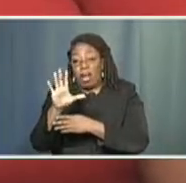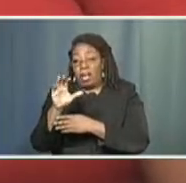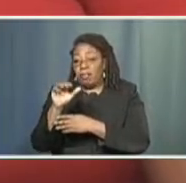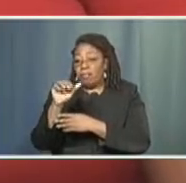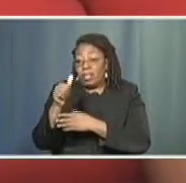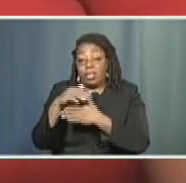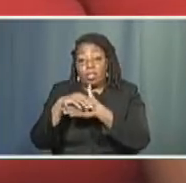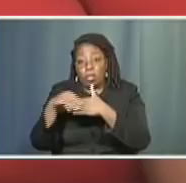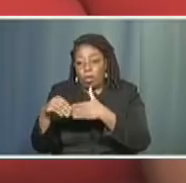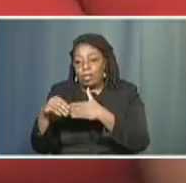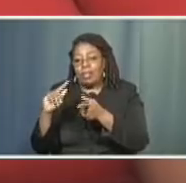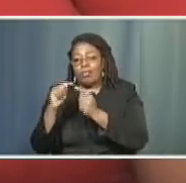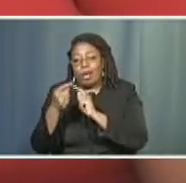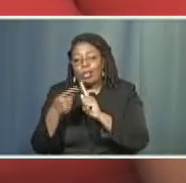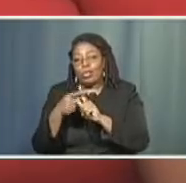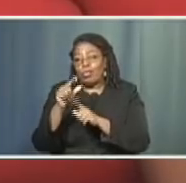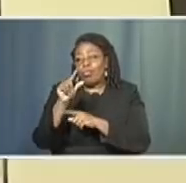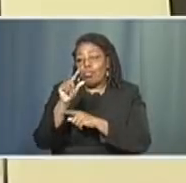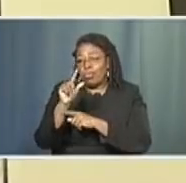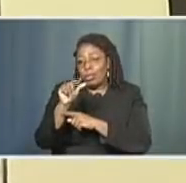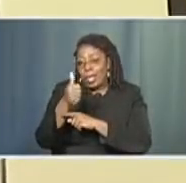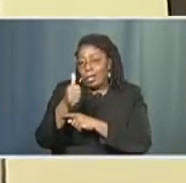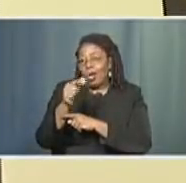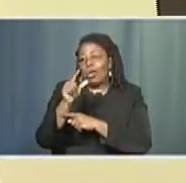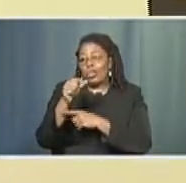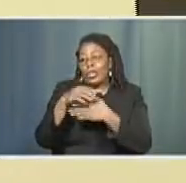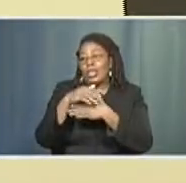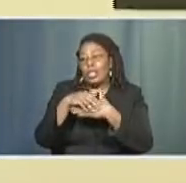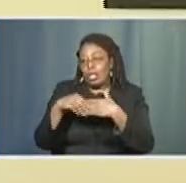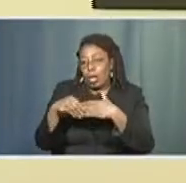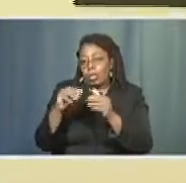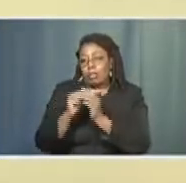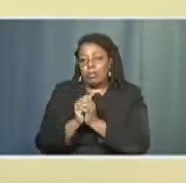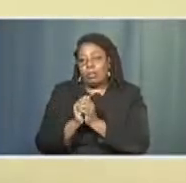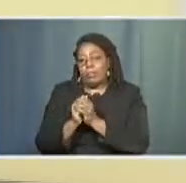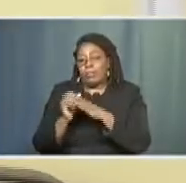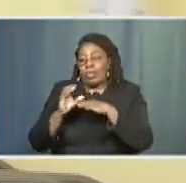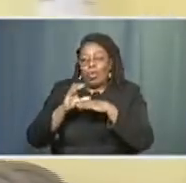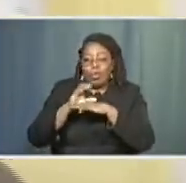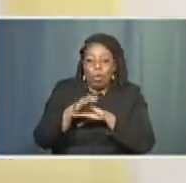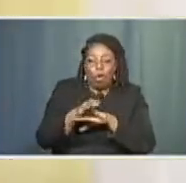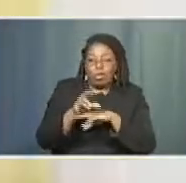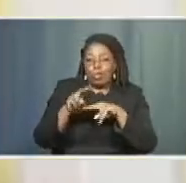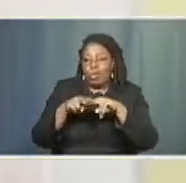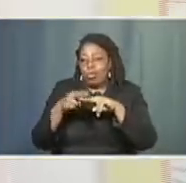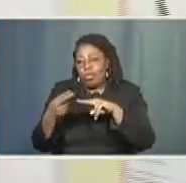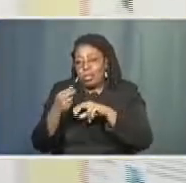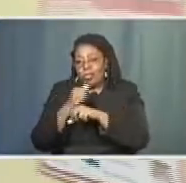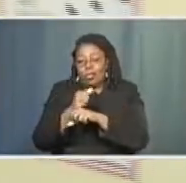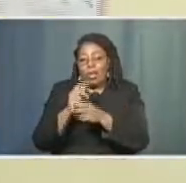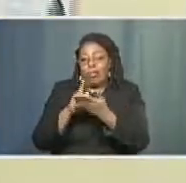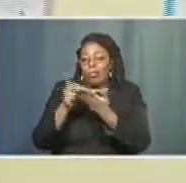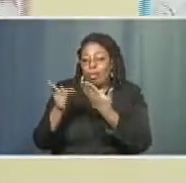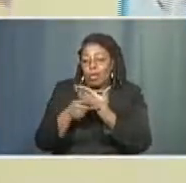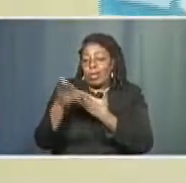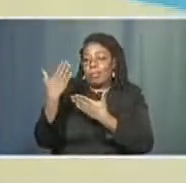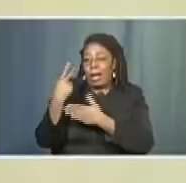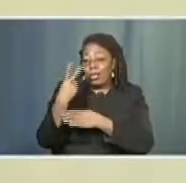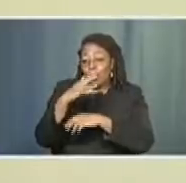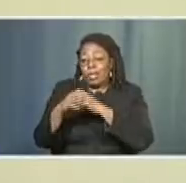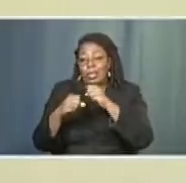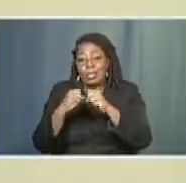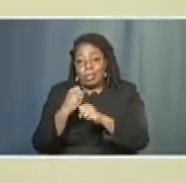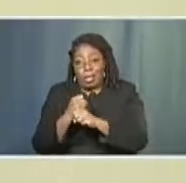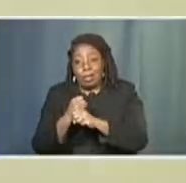that translates into $10 to $20. Forced to downsize and shed several of its programs over the past 2 years, the